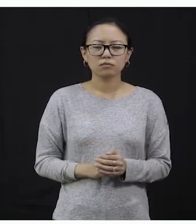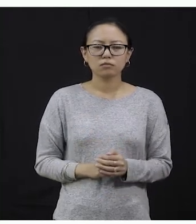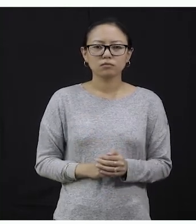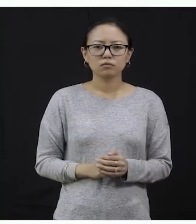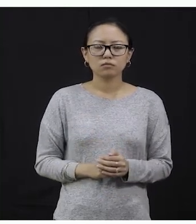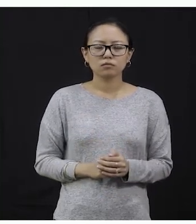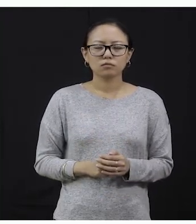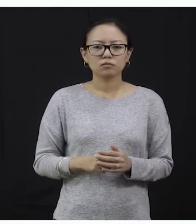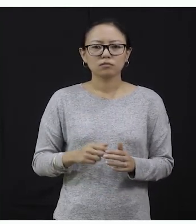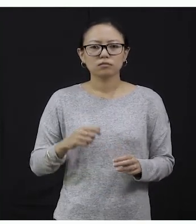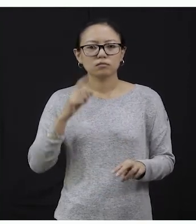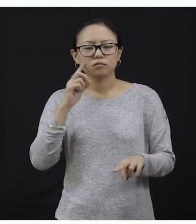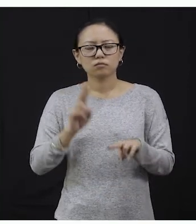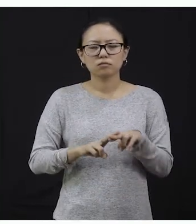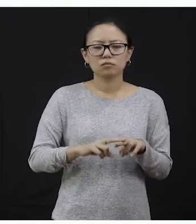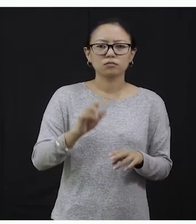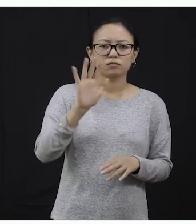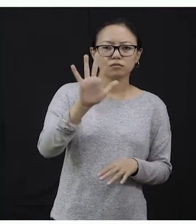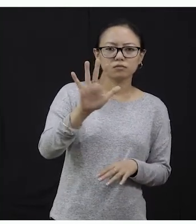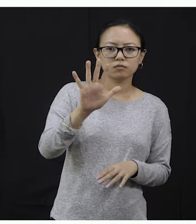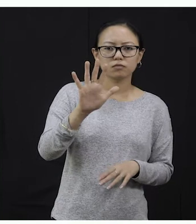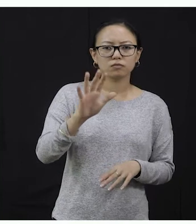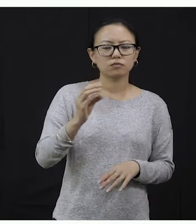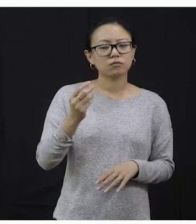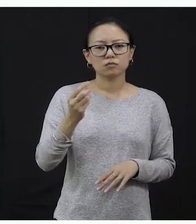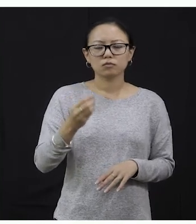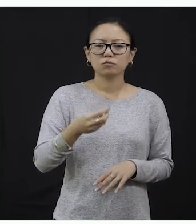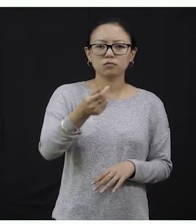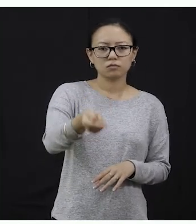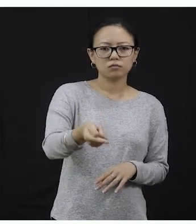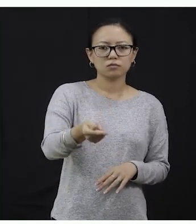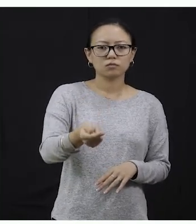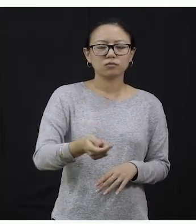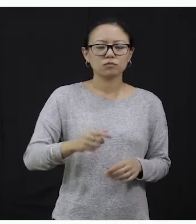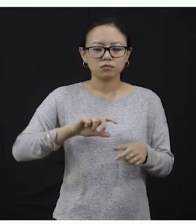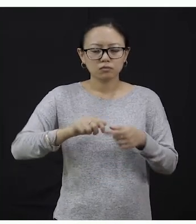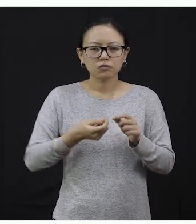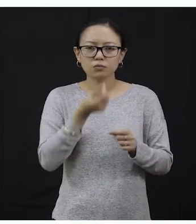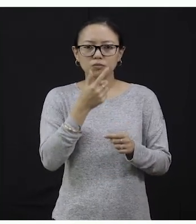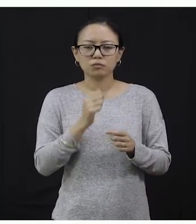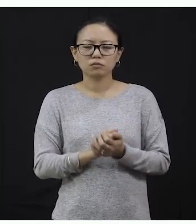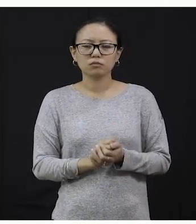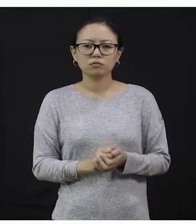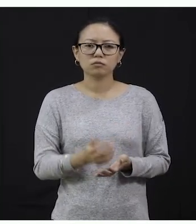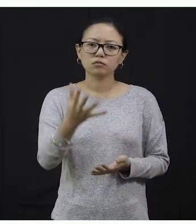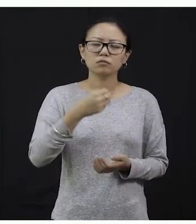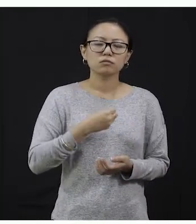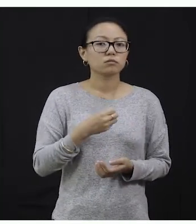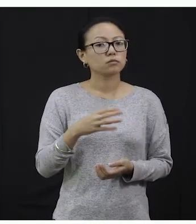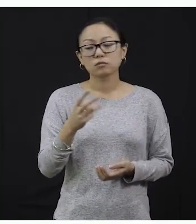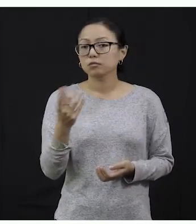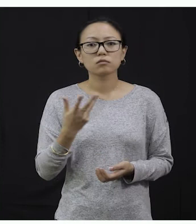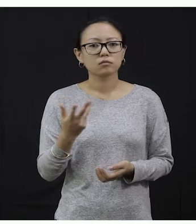if you are given 5 rupees, and by that 5 rupees, you are supposed to buy a sweets. How many will you get?